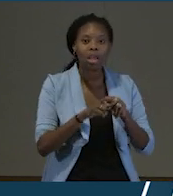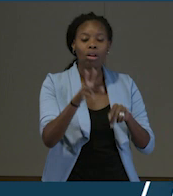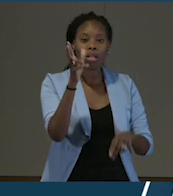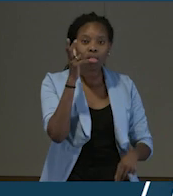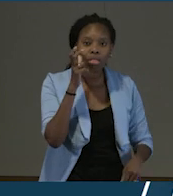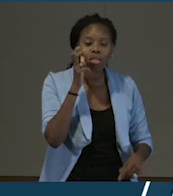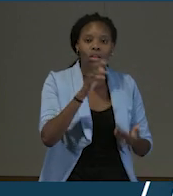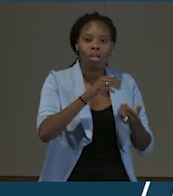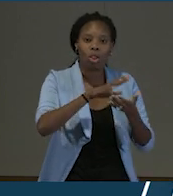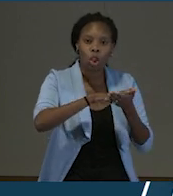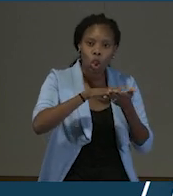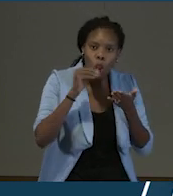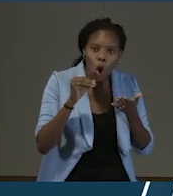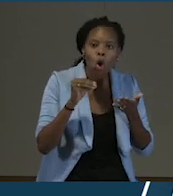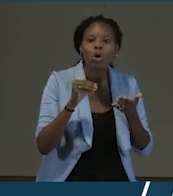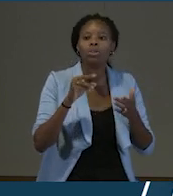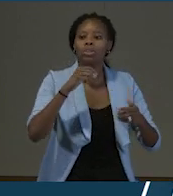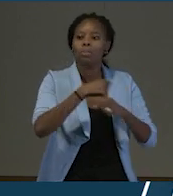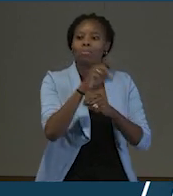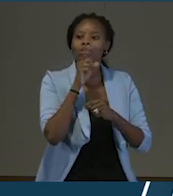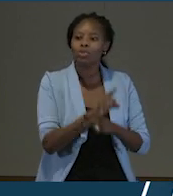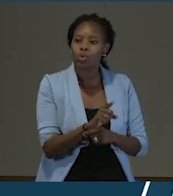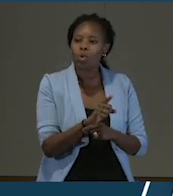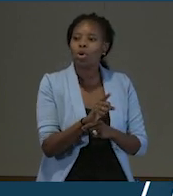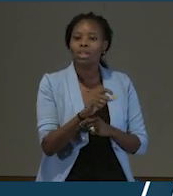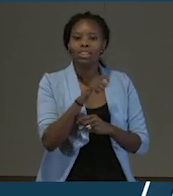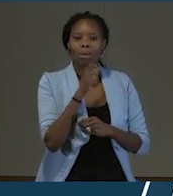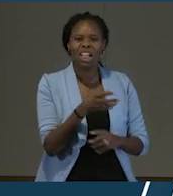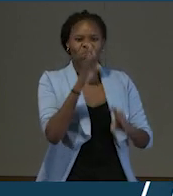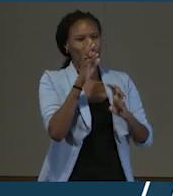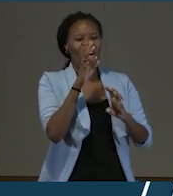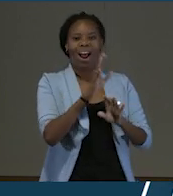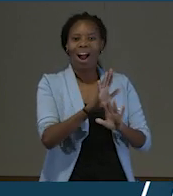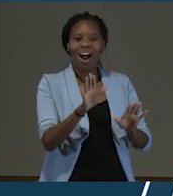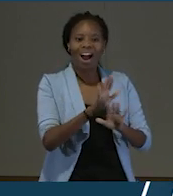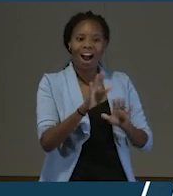So let loose, have fun, and of course,